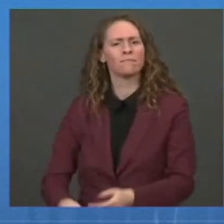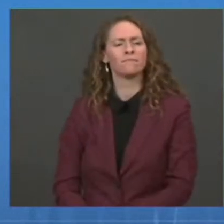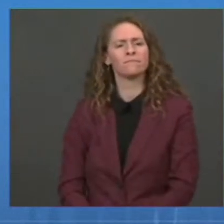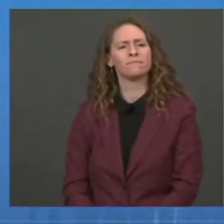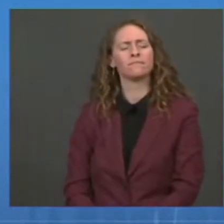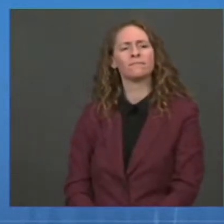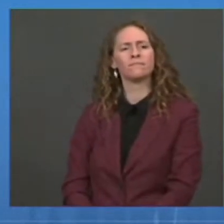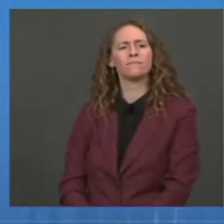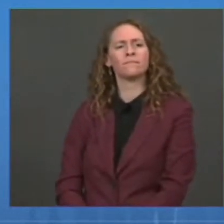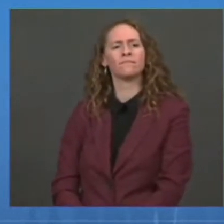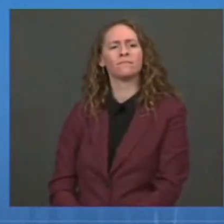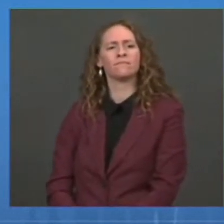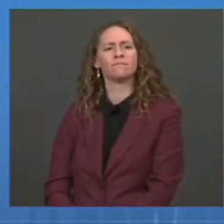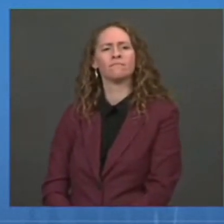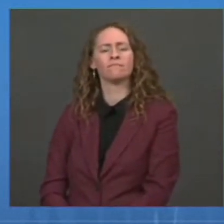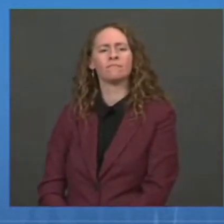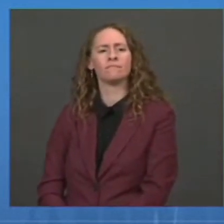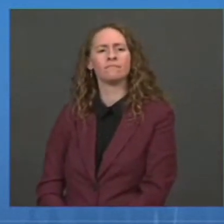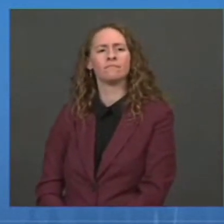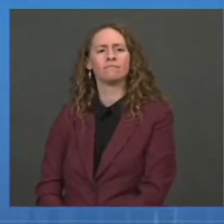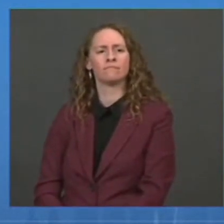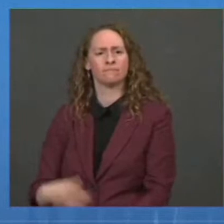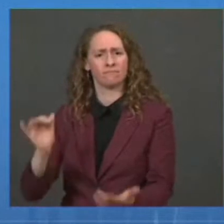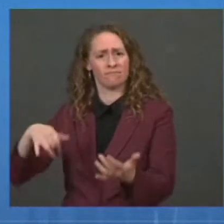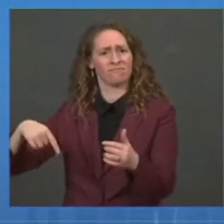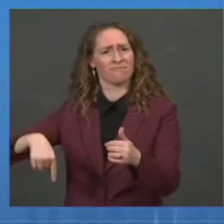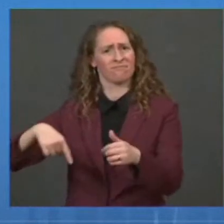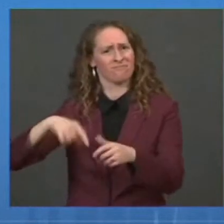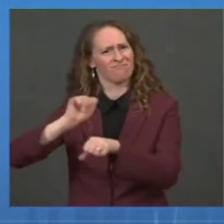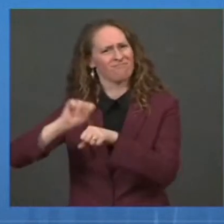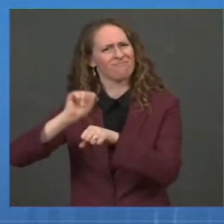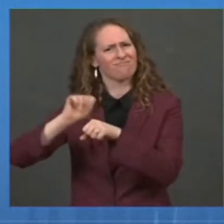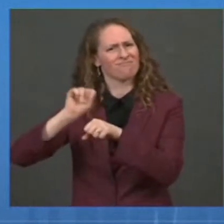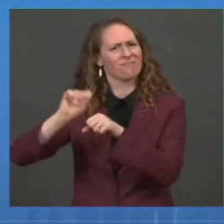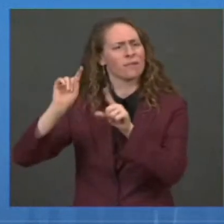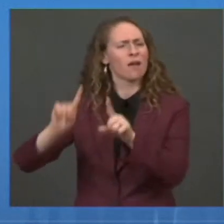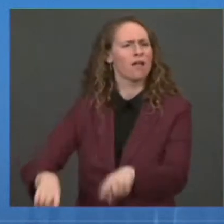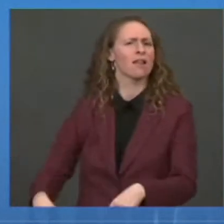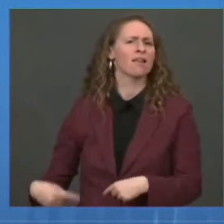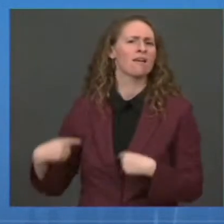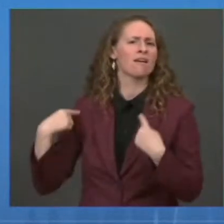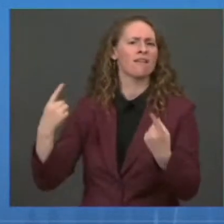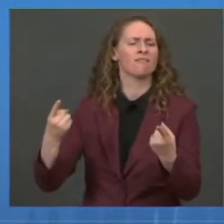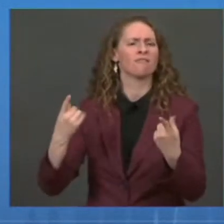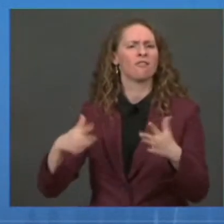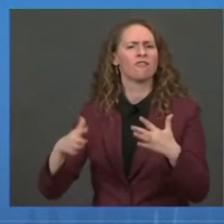vaccination effort. With that, let's open it up for some questions.